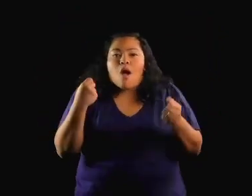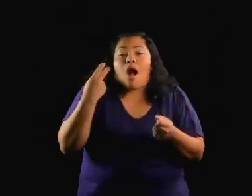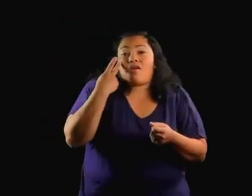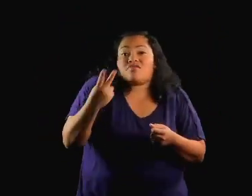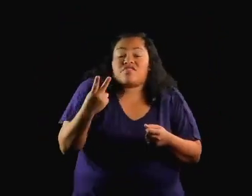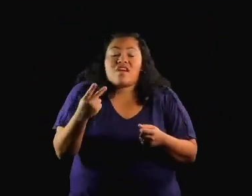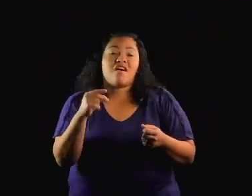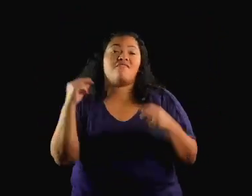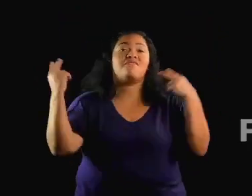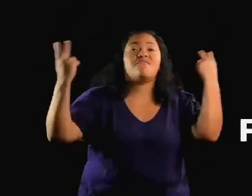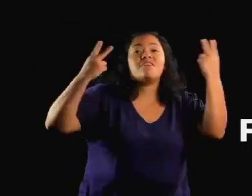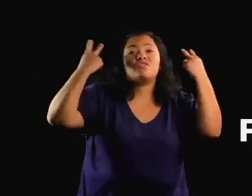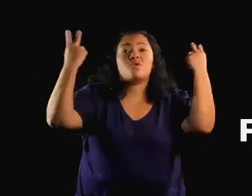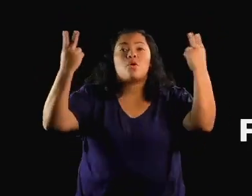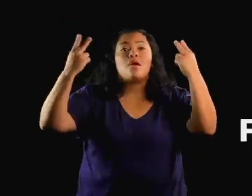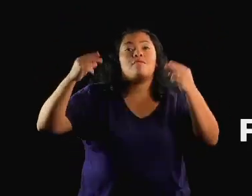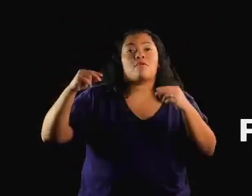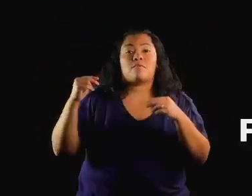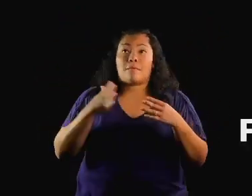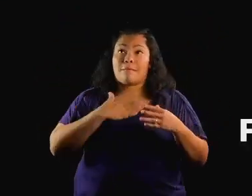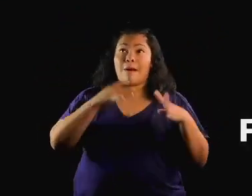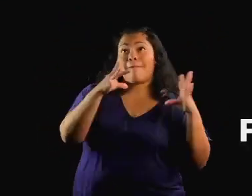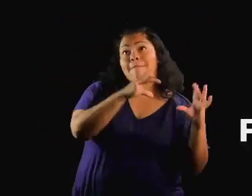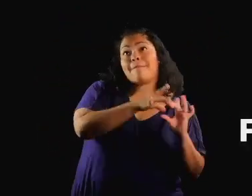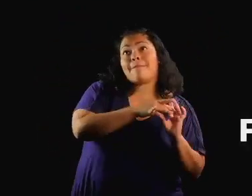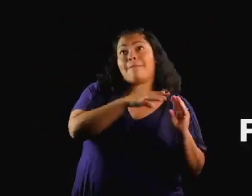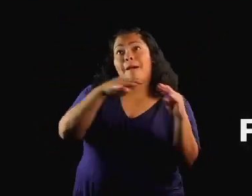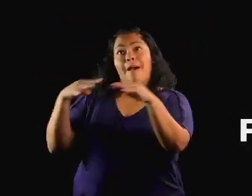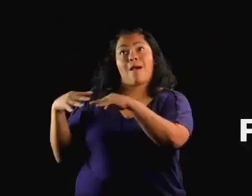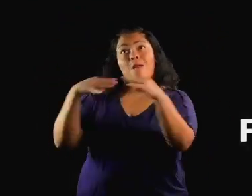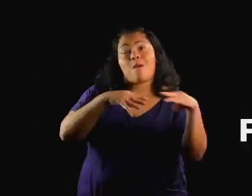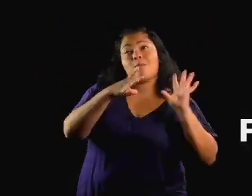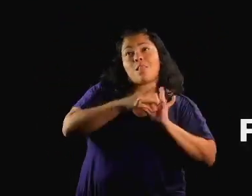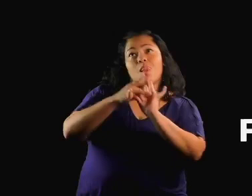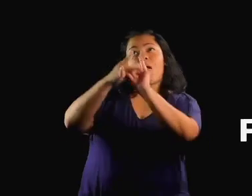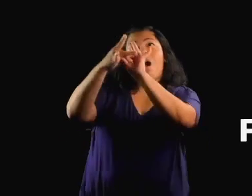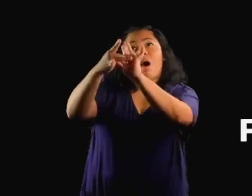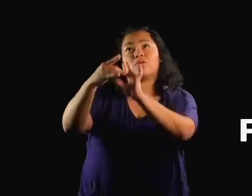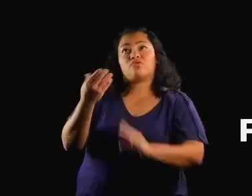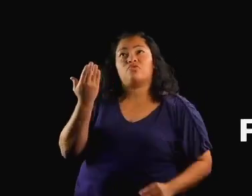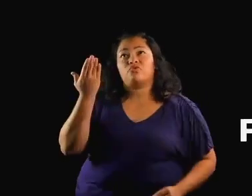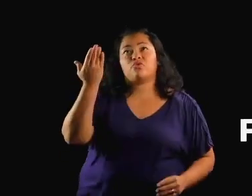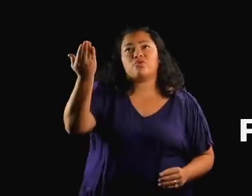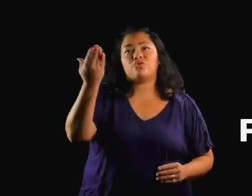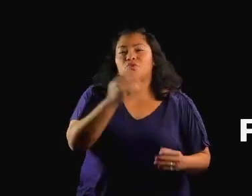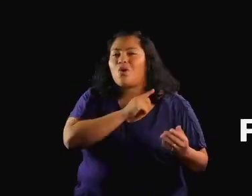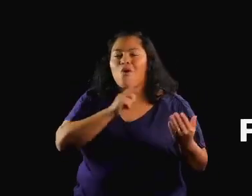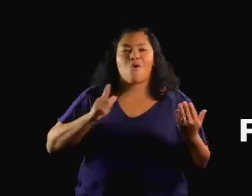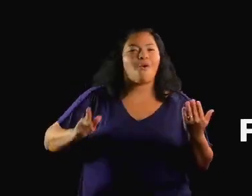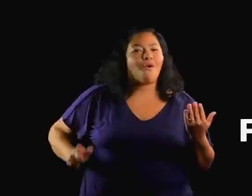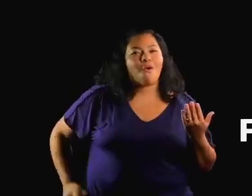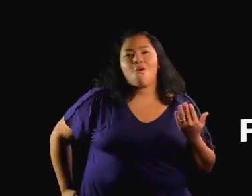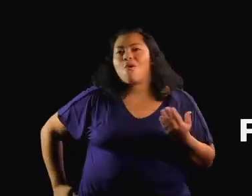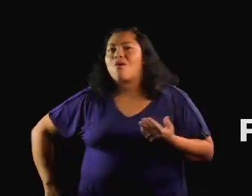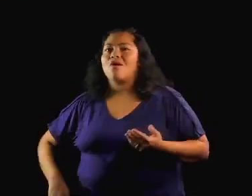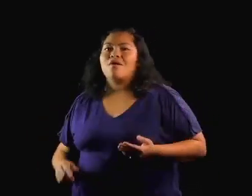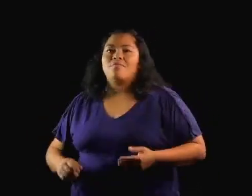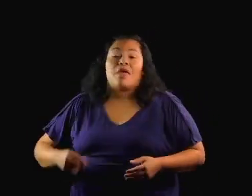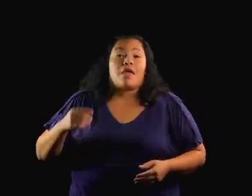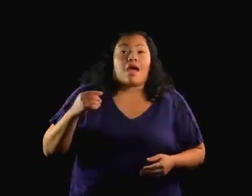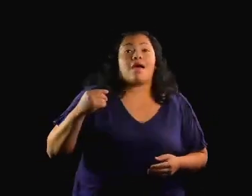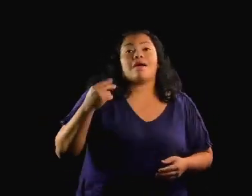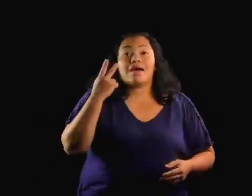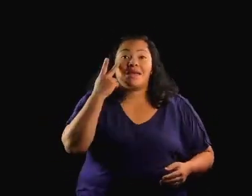a victory. For the battle. For the battle belongs to you, Lord. One